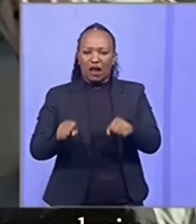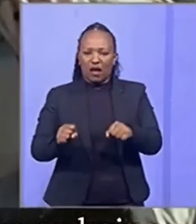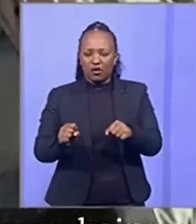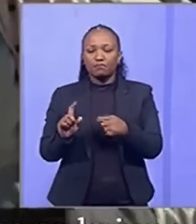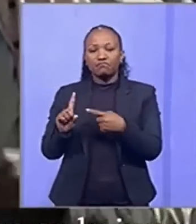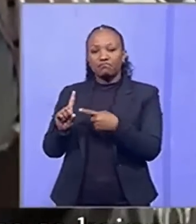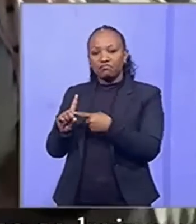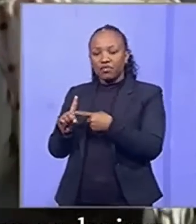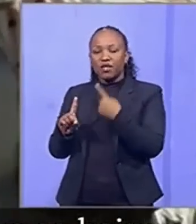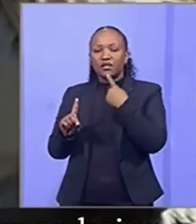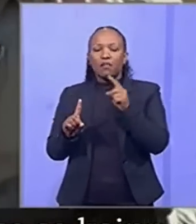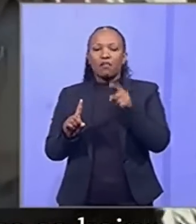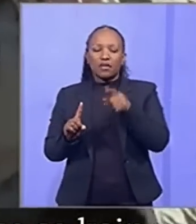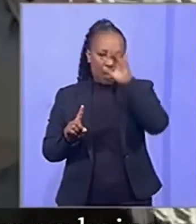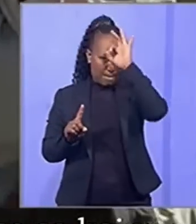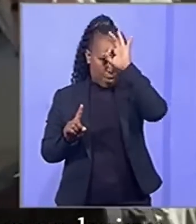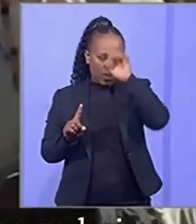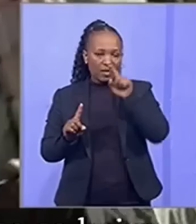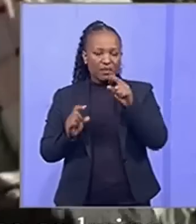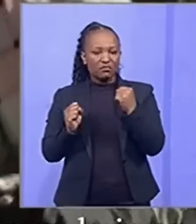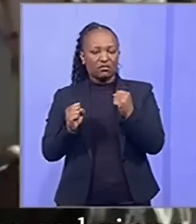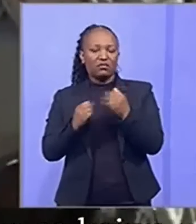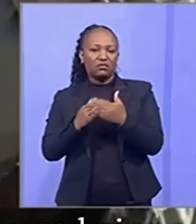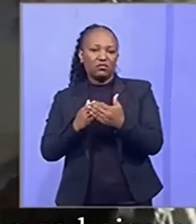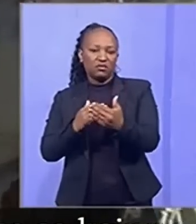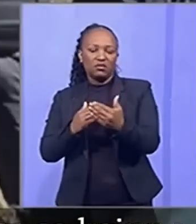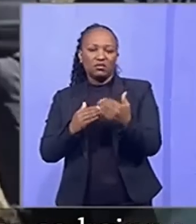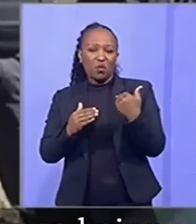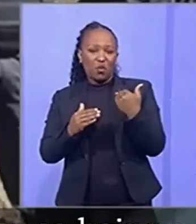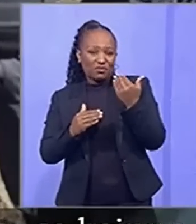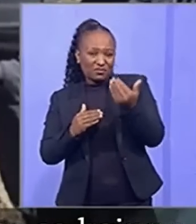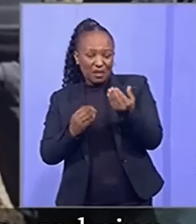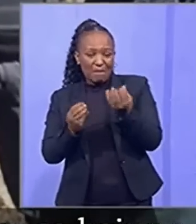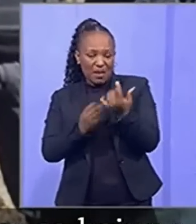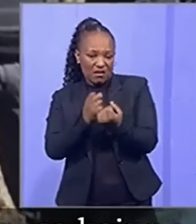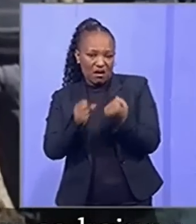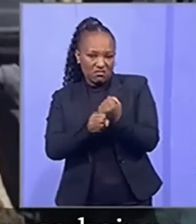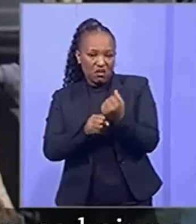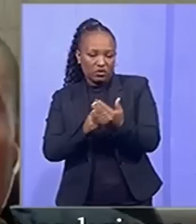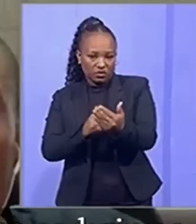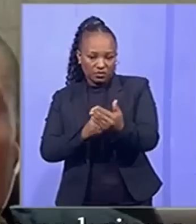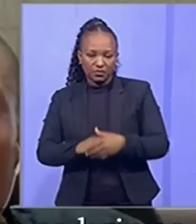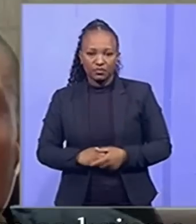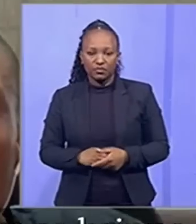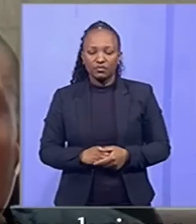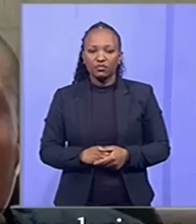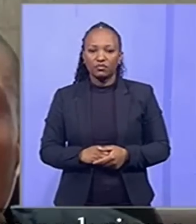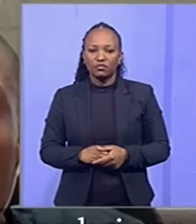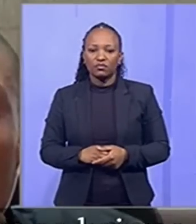tlhoka go matlafadiwa dingwaga di le 12 morago ga matlhotlhapelo ka Marikana. The ISS